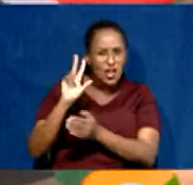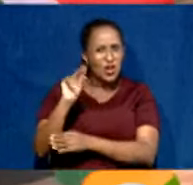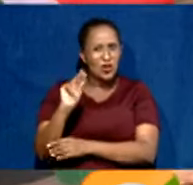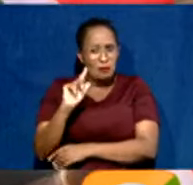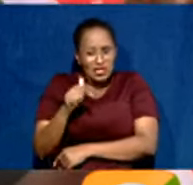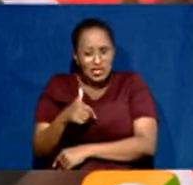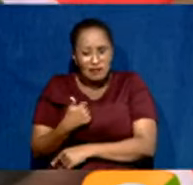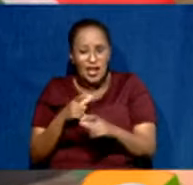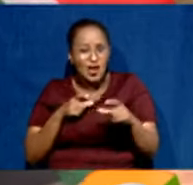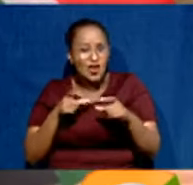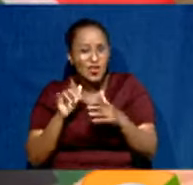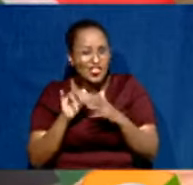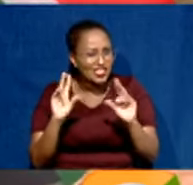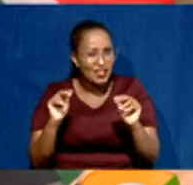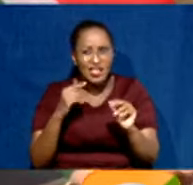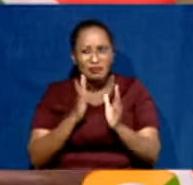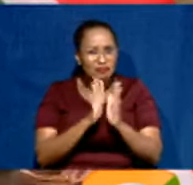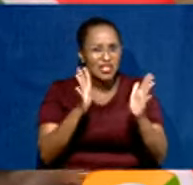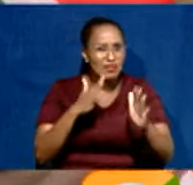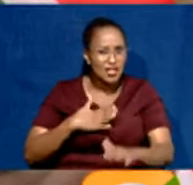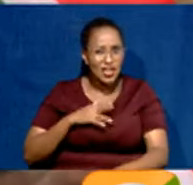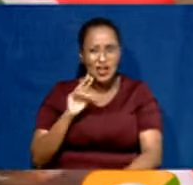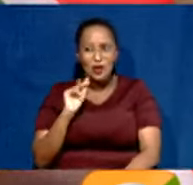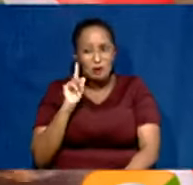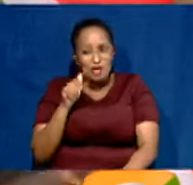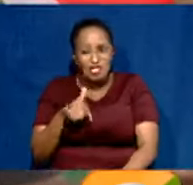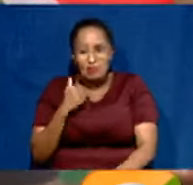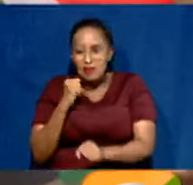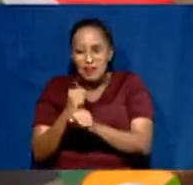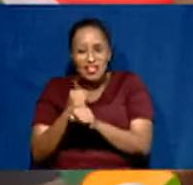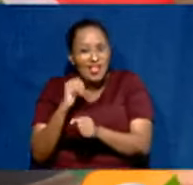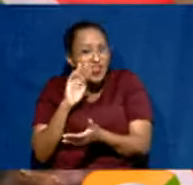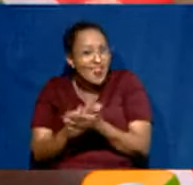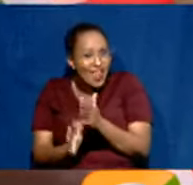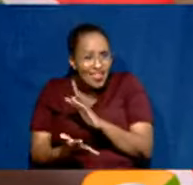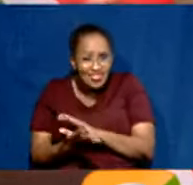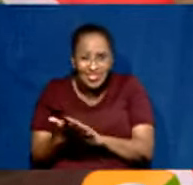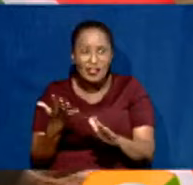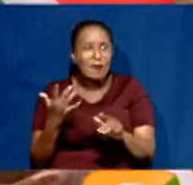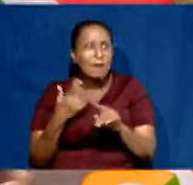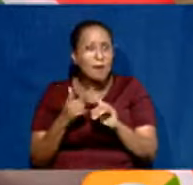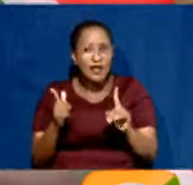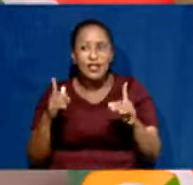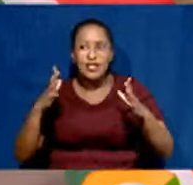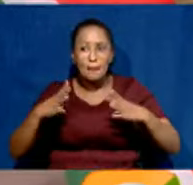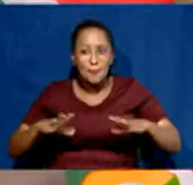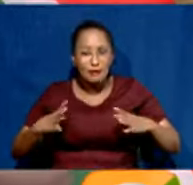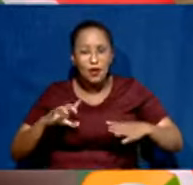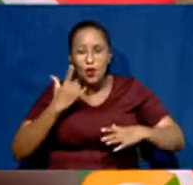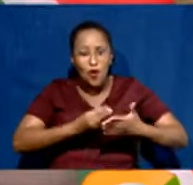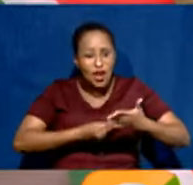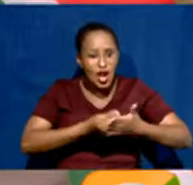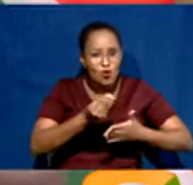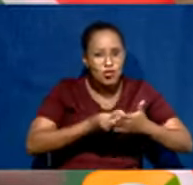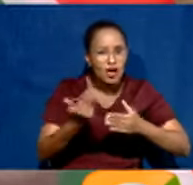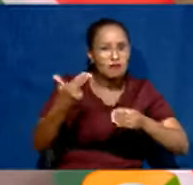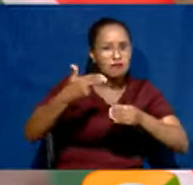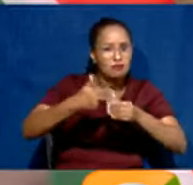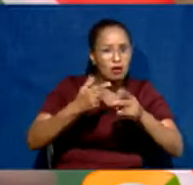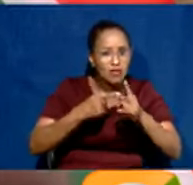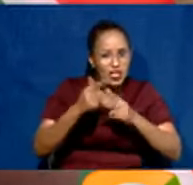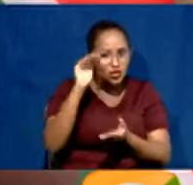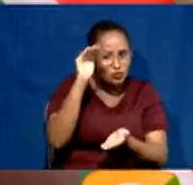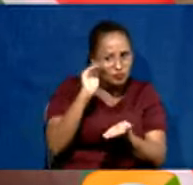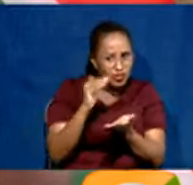them, no, musinisifu, I have not, hakuna kitu nimefanya, ni wale wanatuuzia, wameanza kupunguza